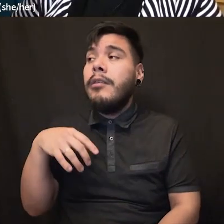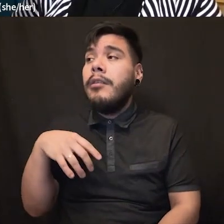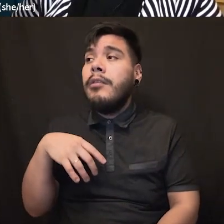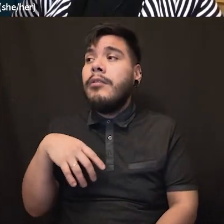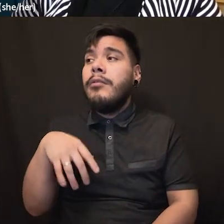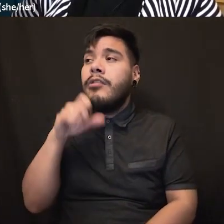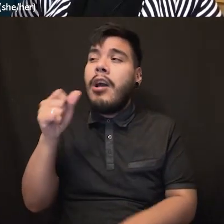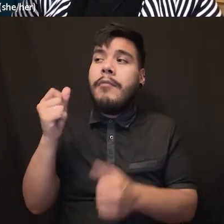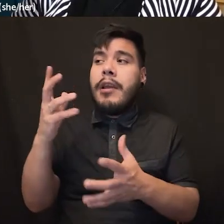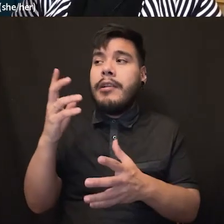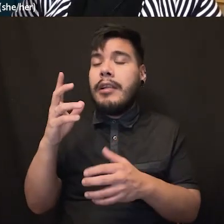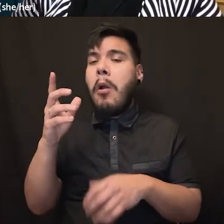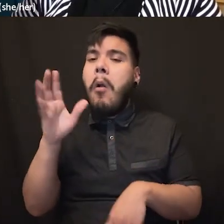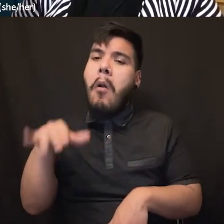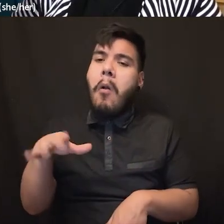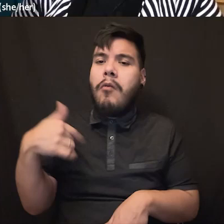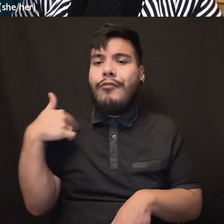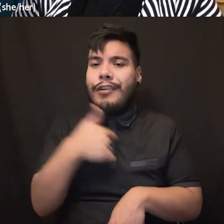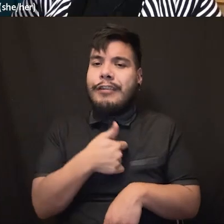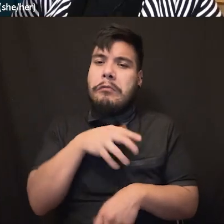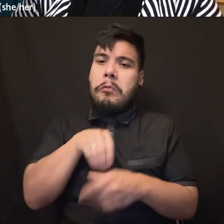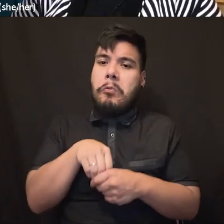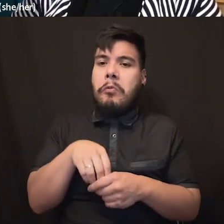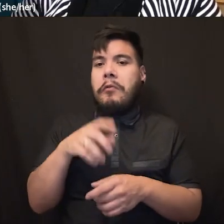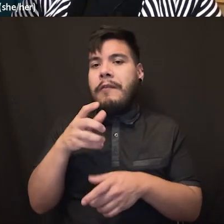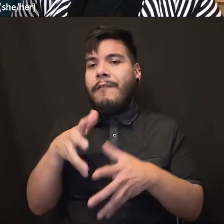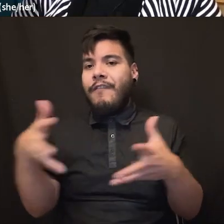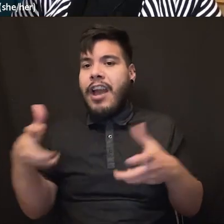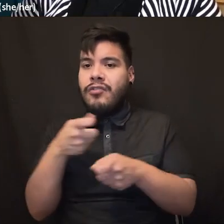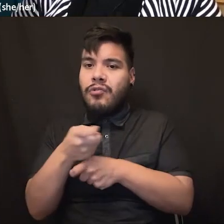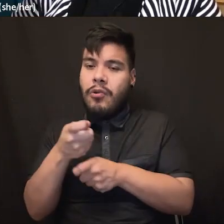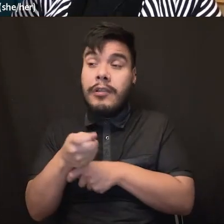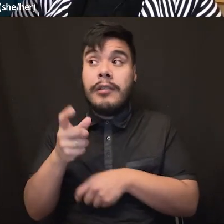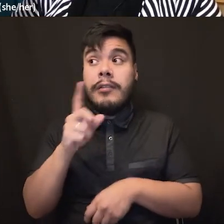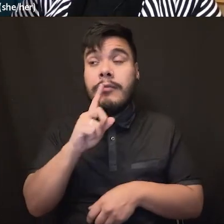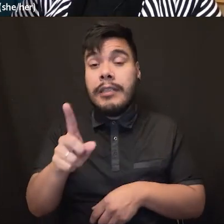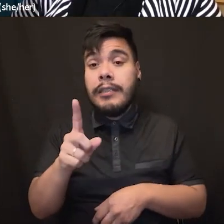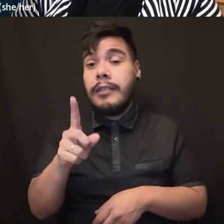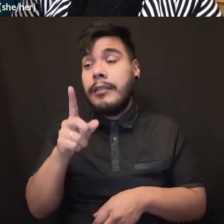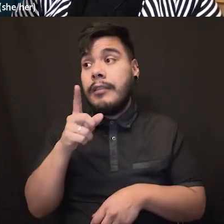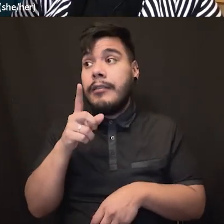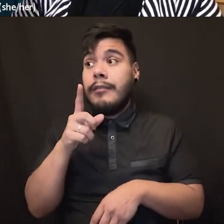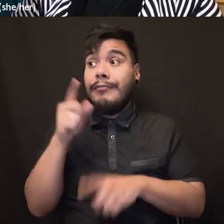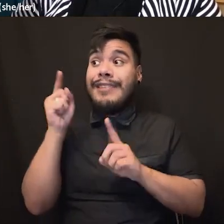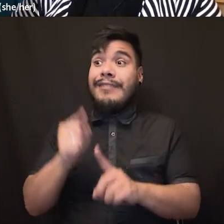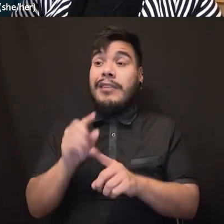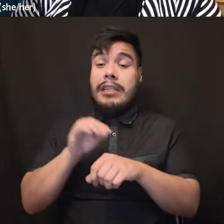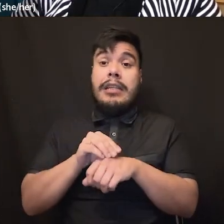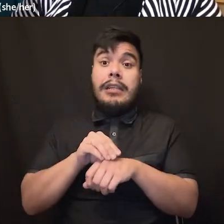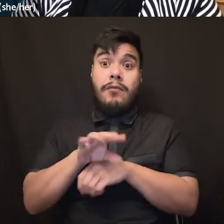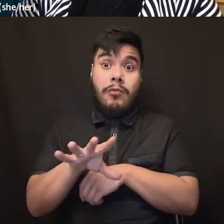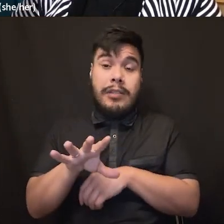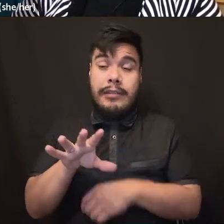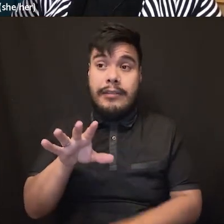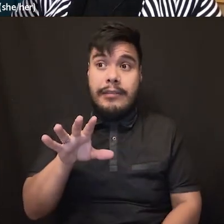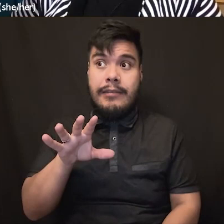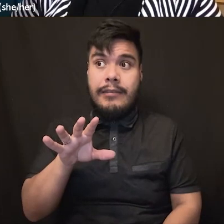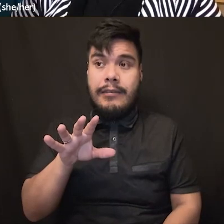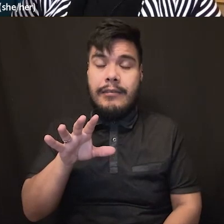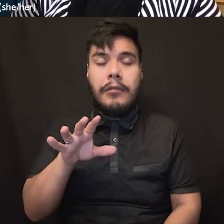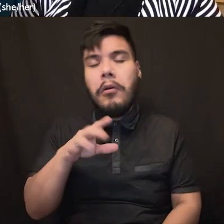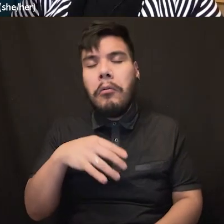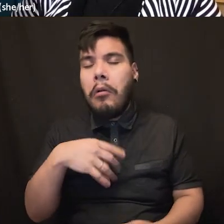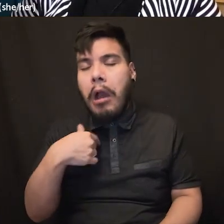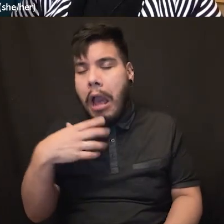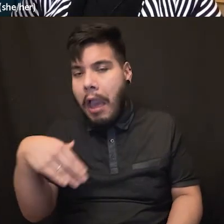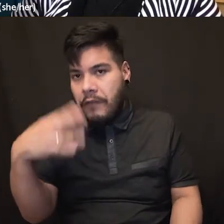jokes in our stuff. But specifically, I have not been able to influence it. I haven't been in a position to, like, advise on something